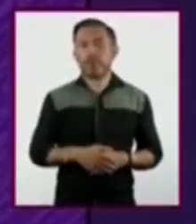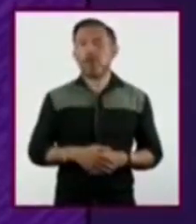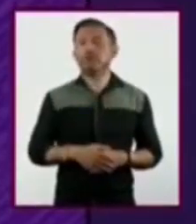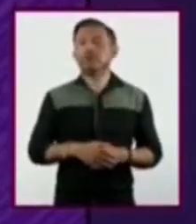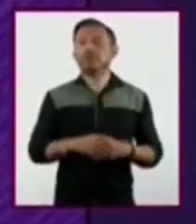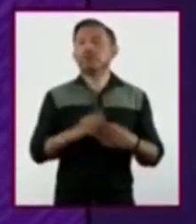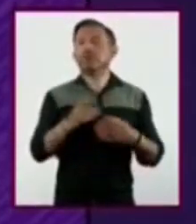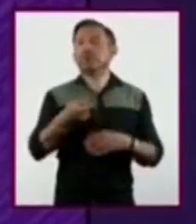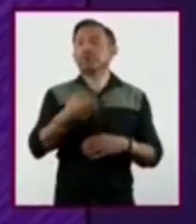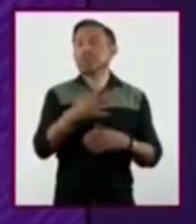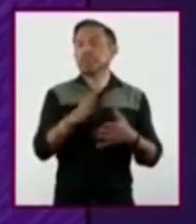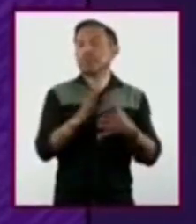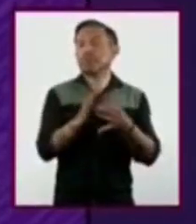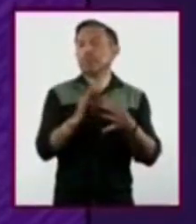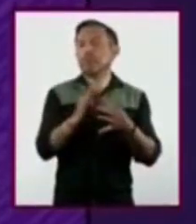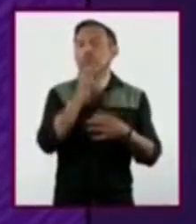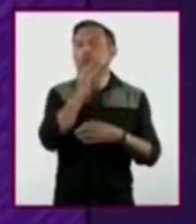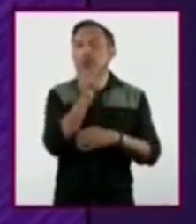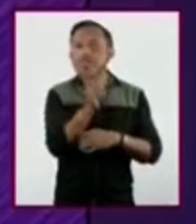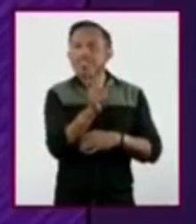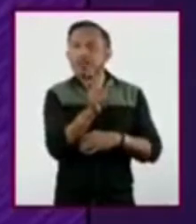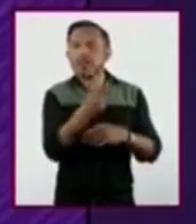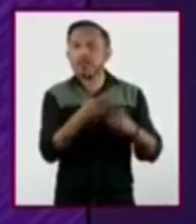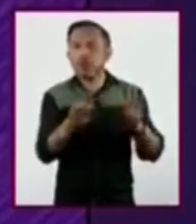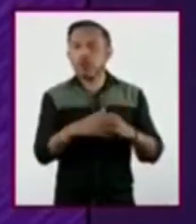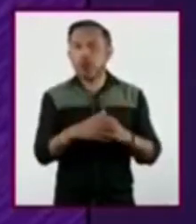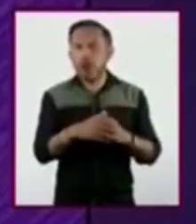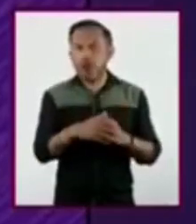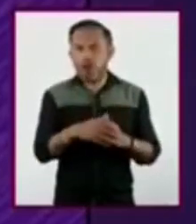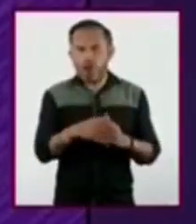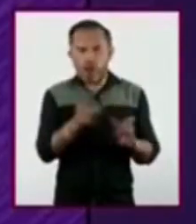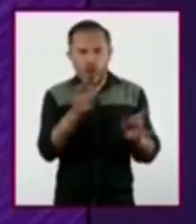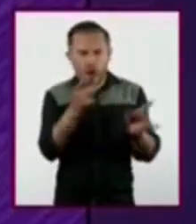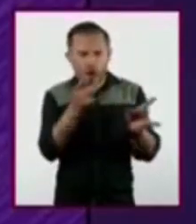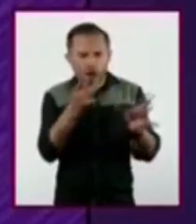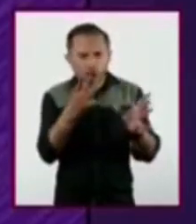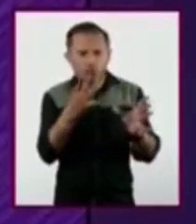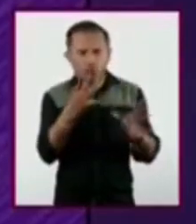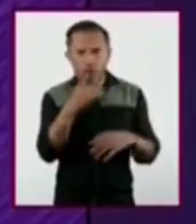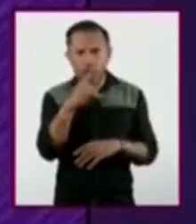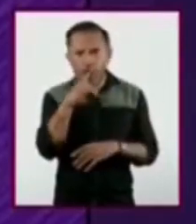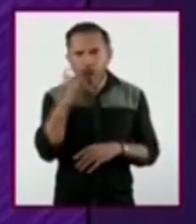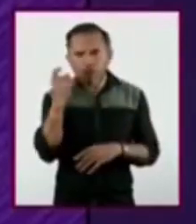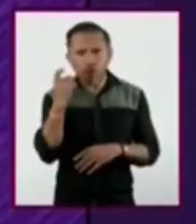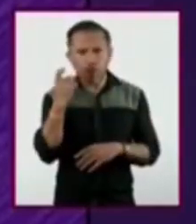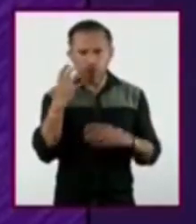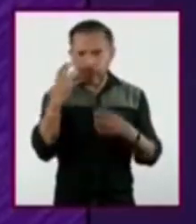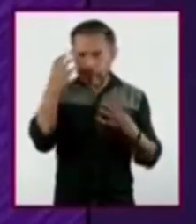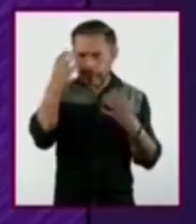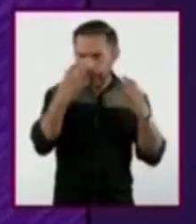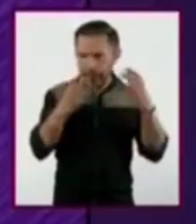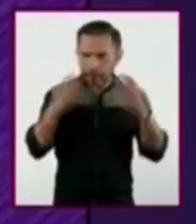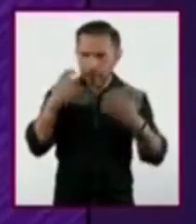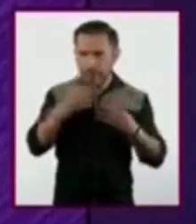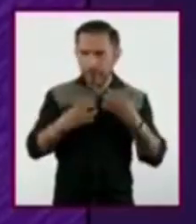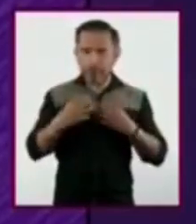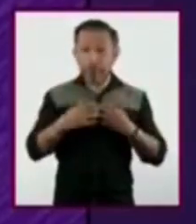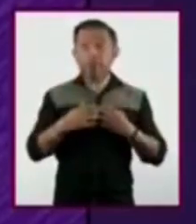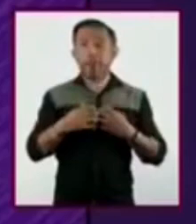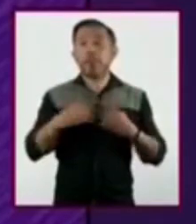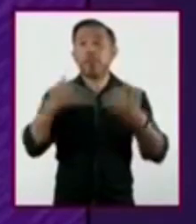descriptivos, horrible, awful, hairy. Y las partes del cuerpo,